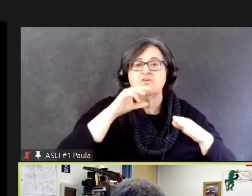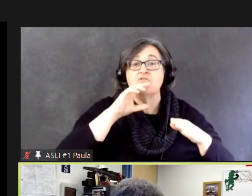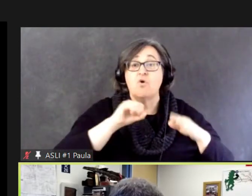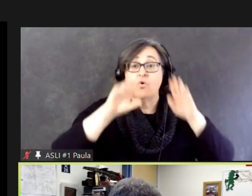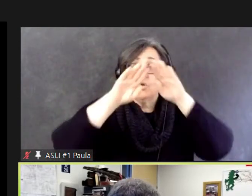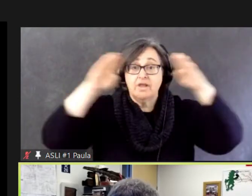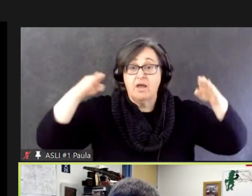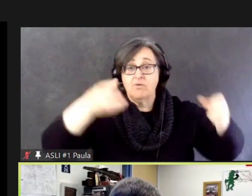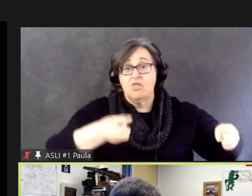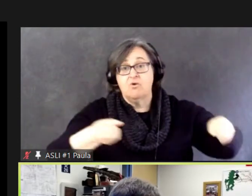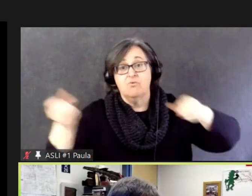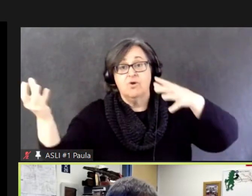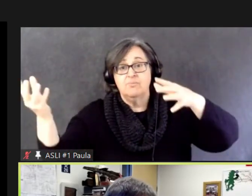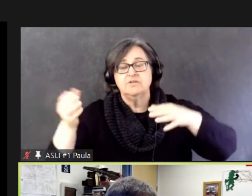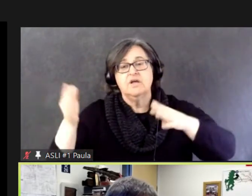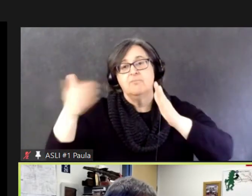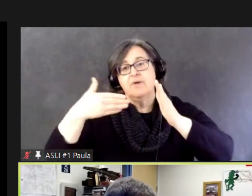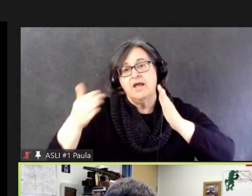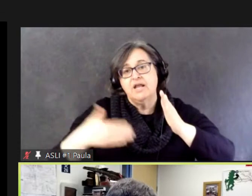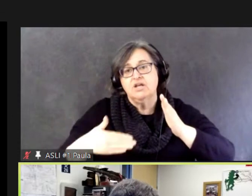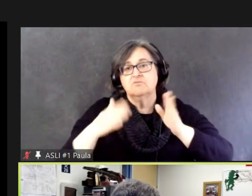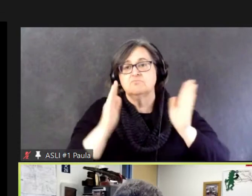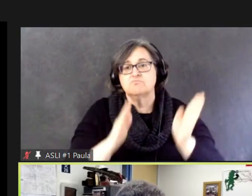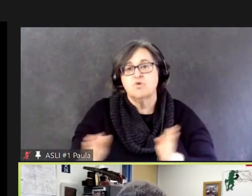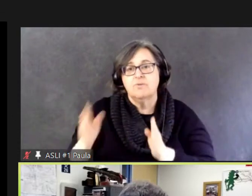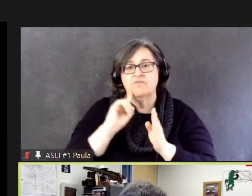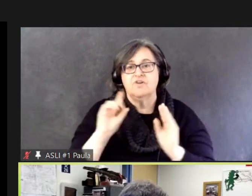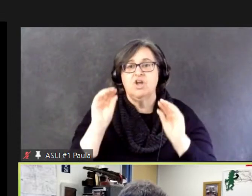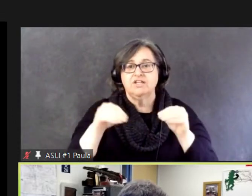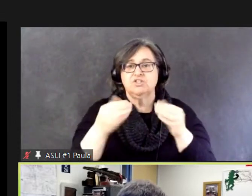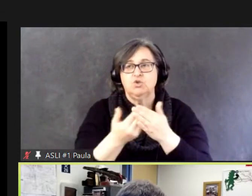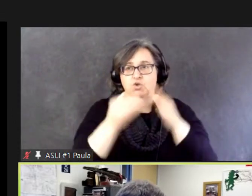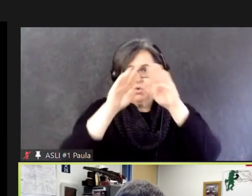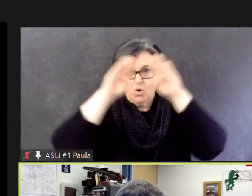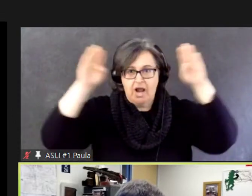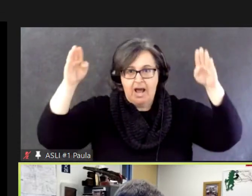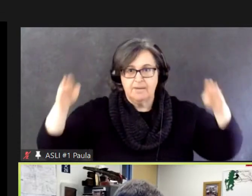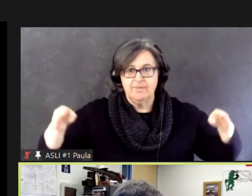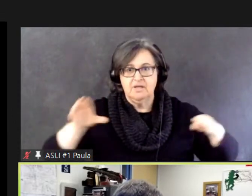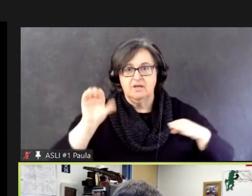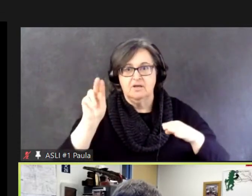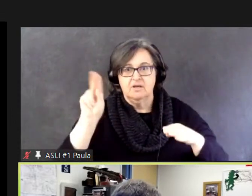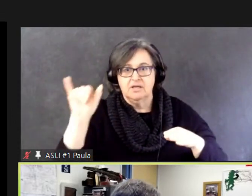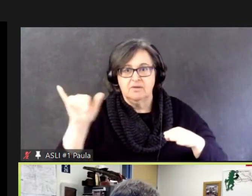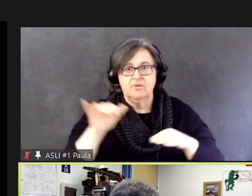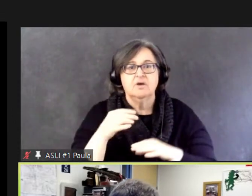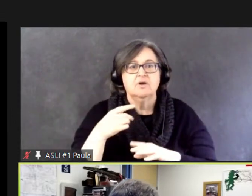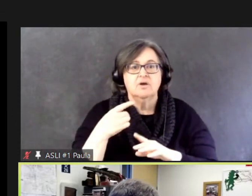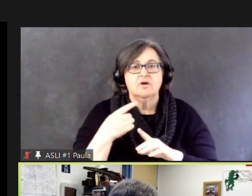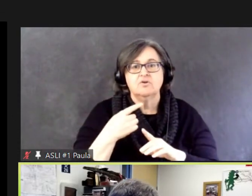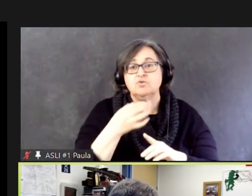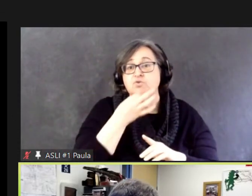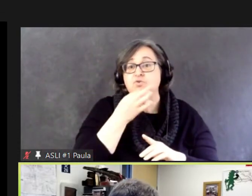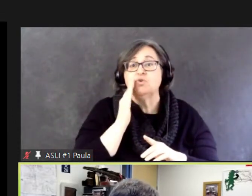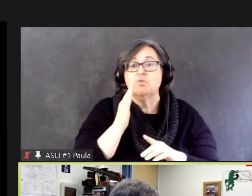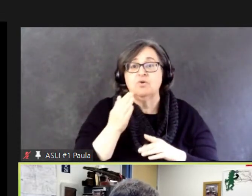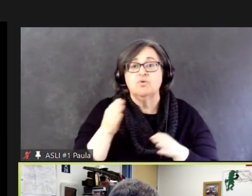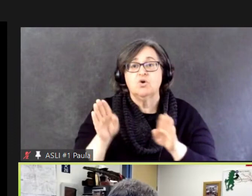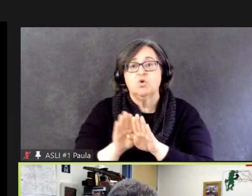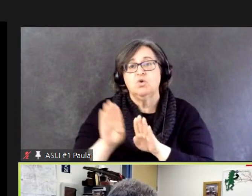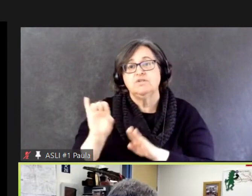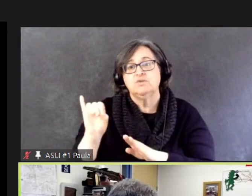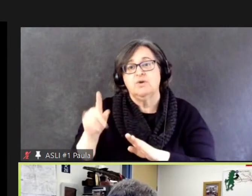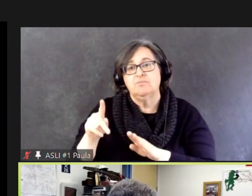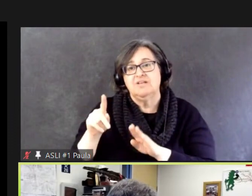been able to remove at date, and now they're painting and prepping that for the installation of the new canopy in the upcoming months, as well as in the upcoming months, we'll be closing Irving